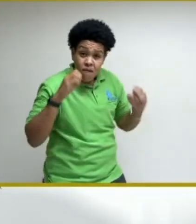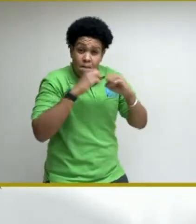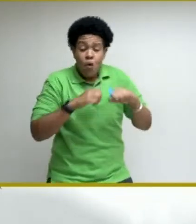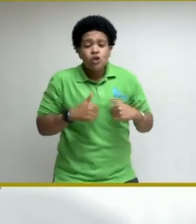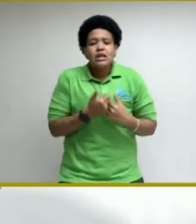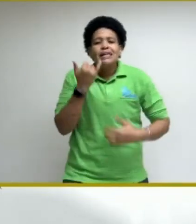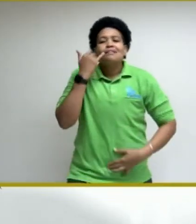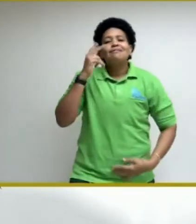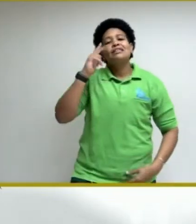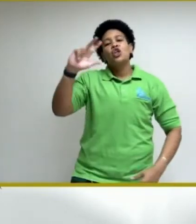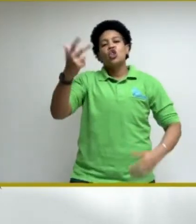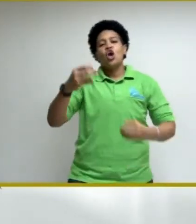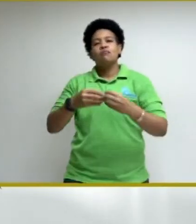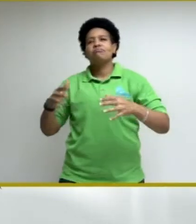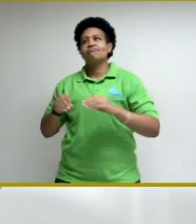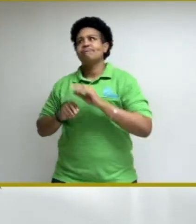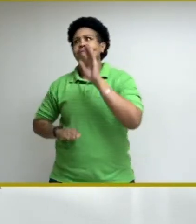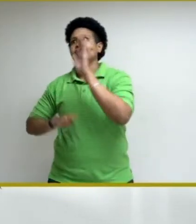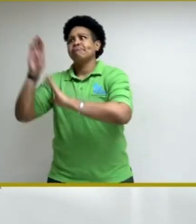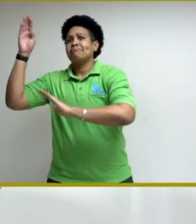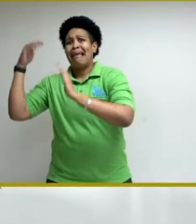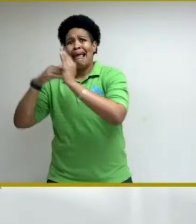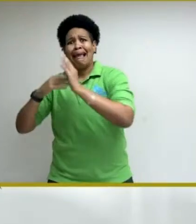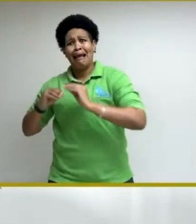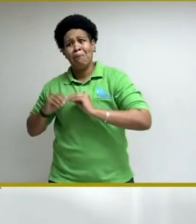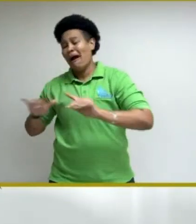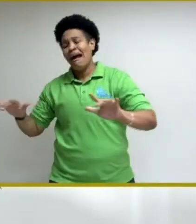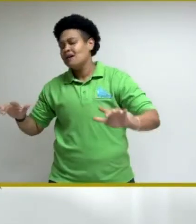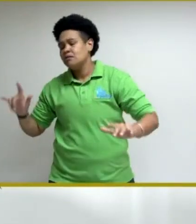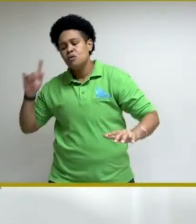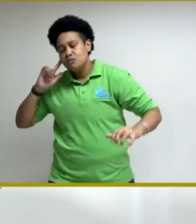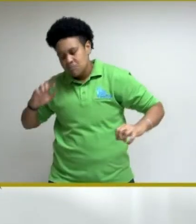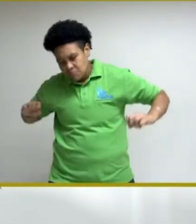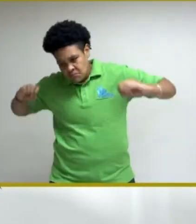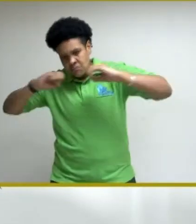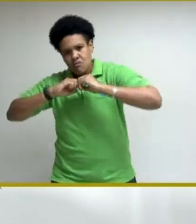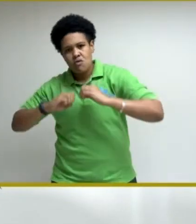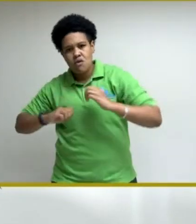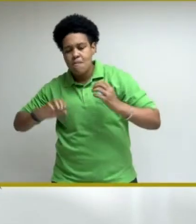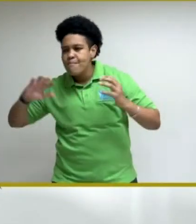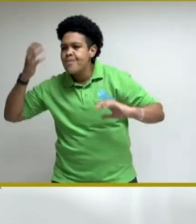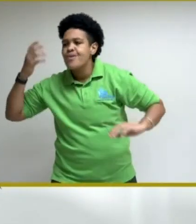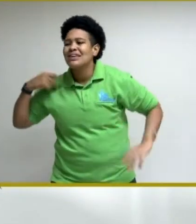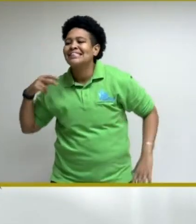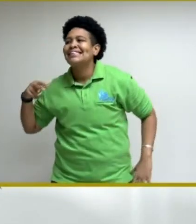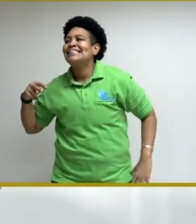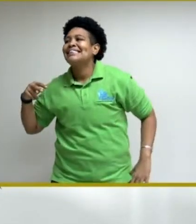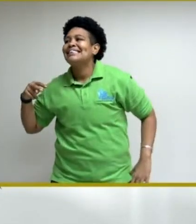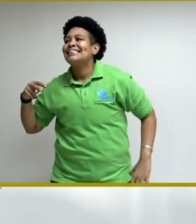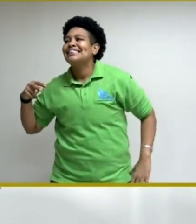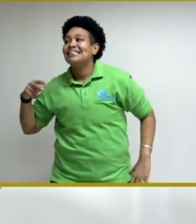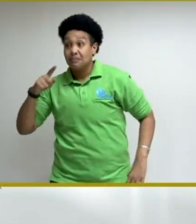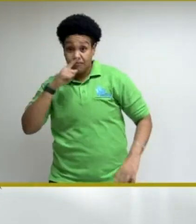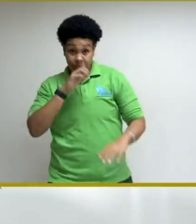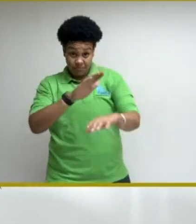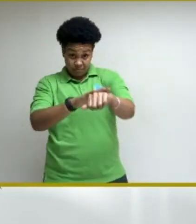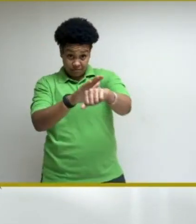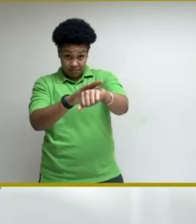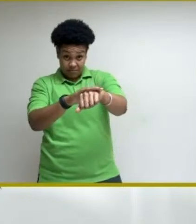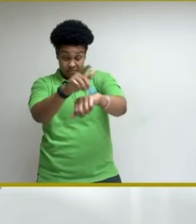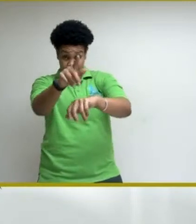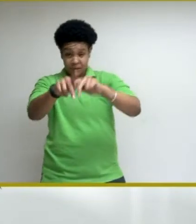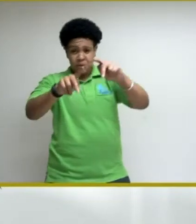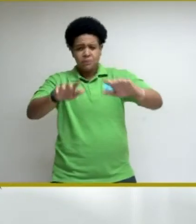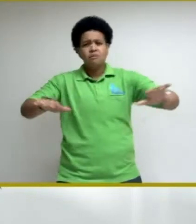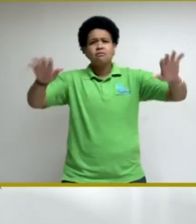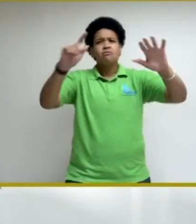see a third wave. And I want to just caution the populace to continue to recognize this as a threat,